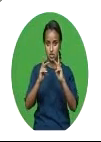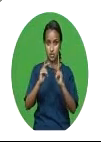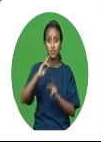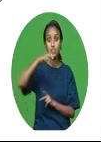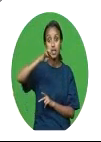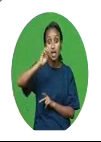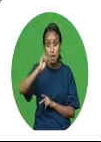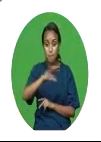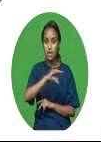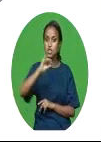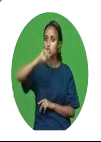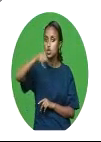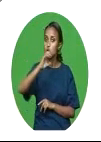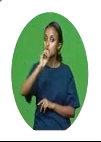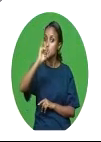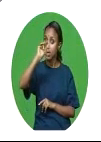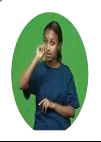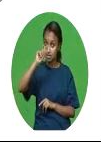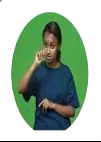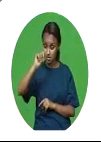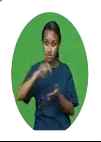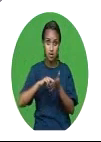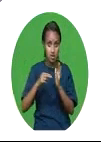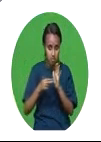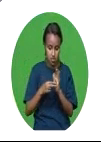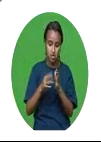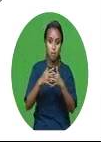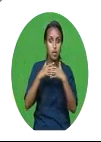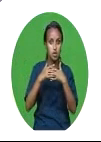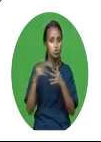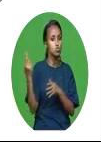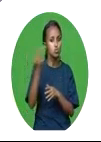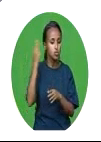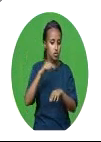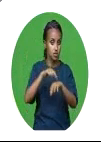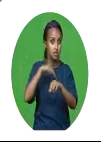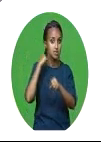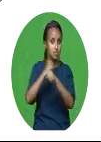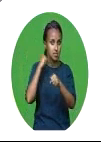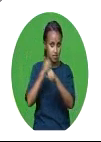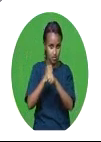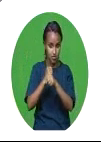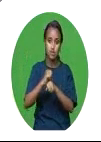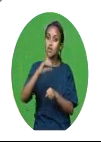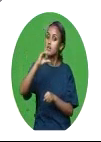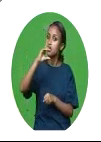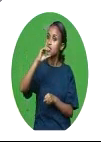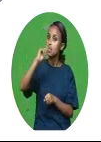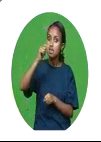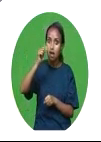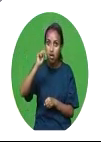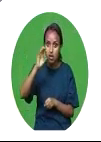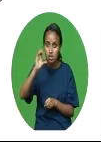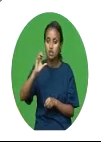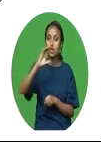Hems and joints are materials used during the manufacturing of ducts, tanks,